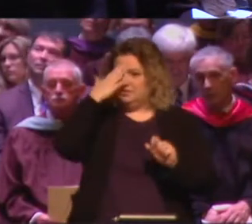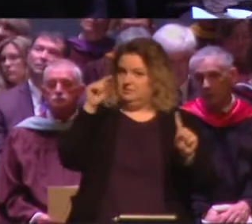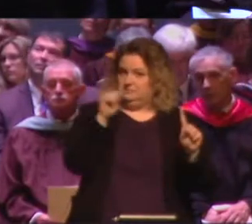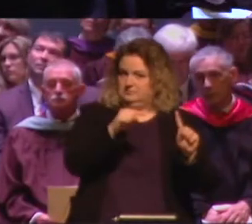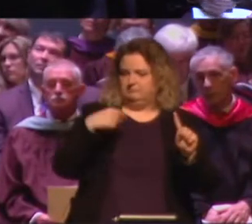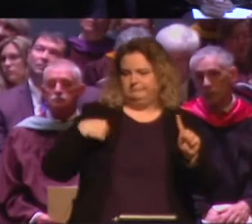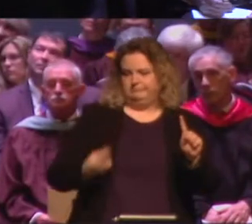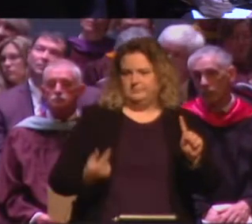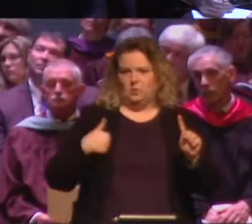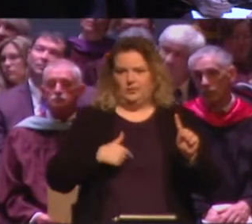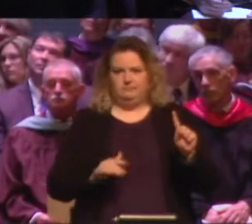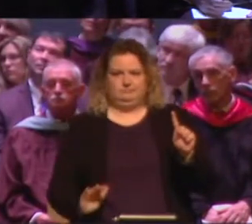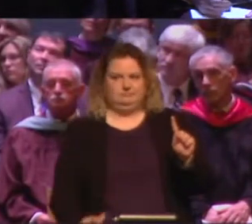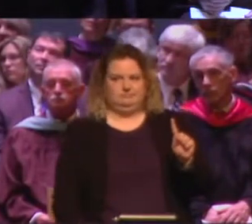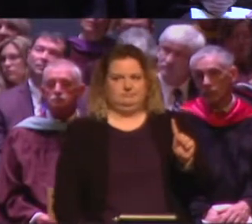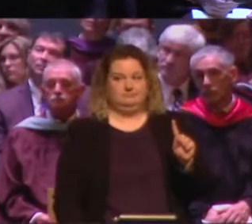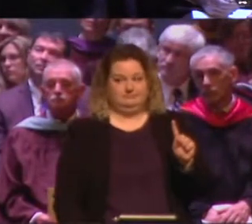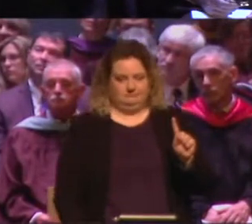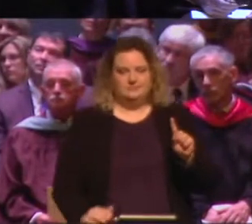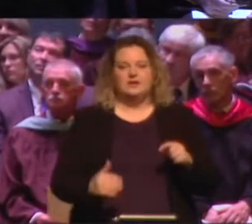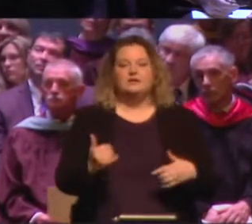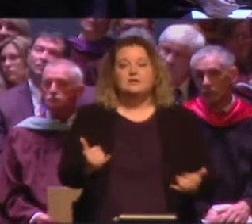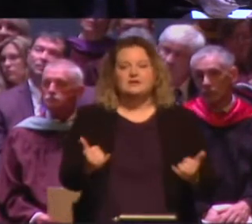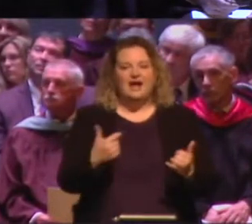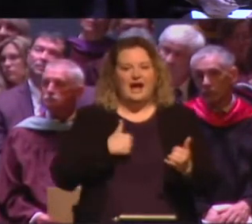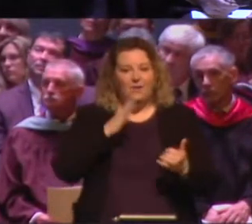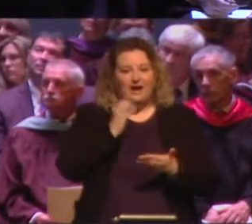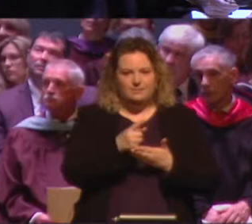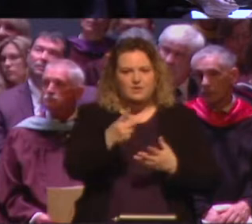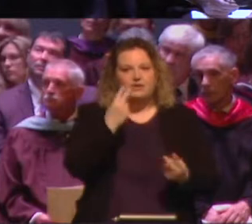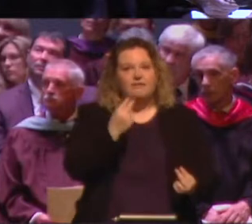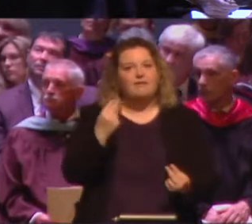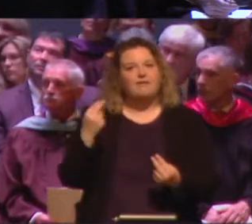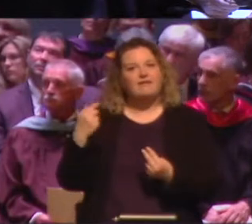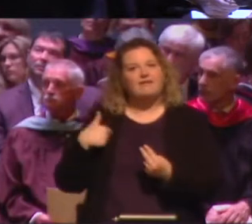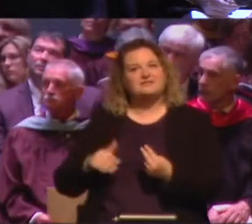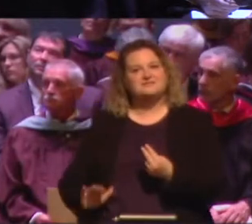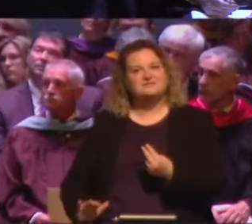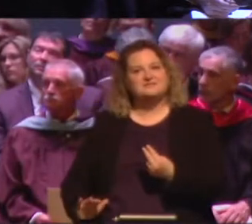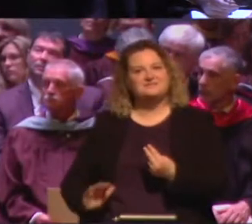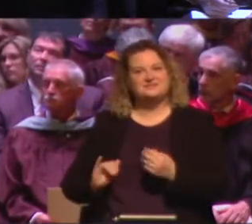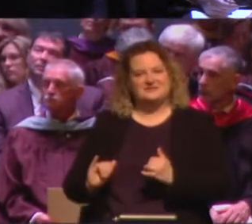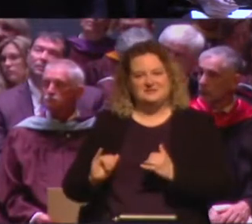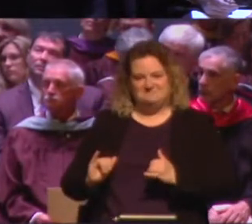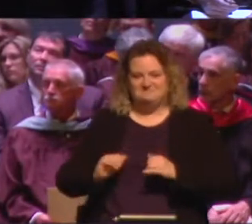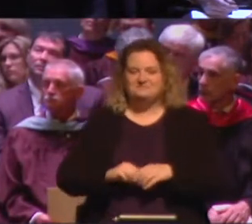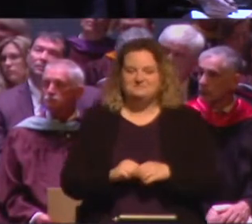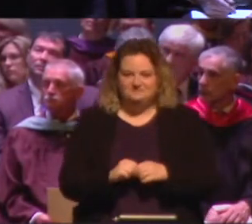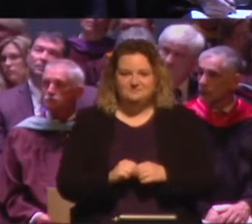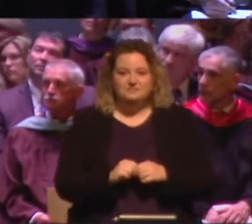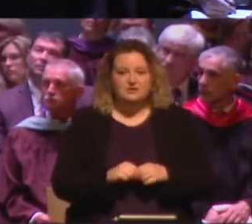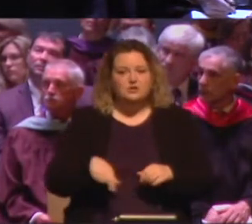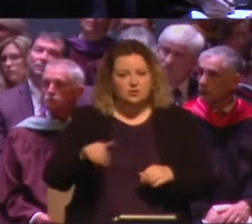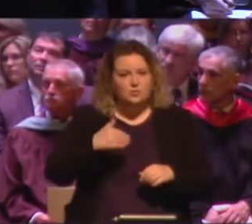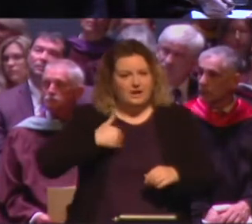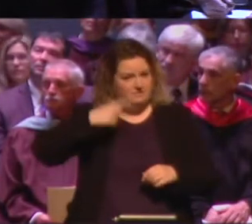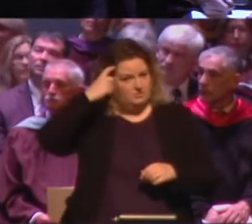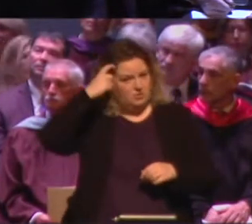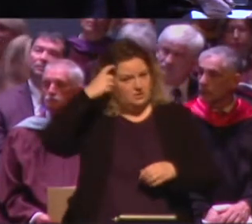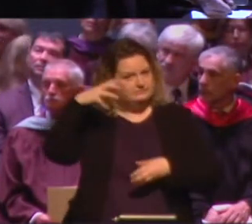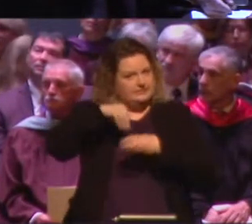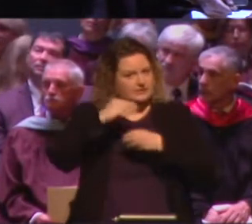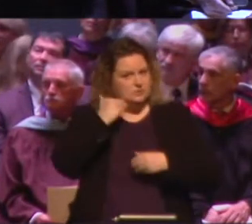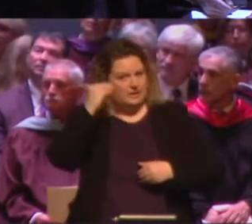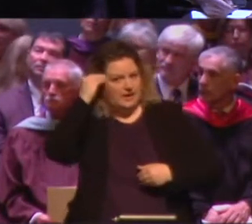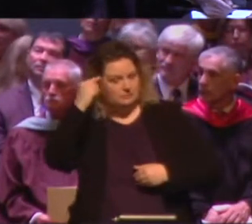young. And today, I will bring you back to your childhood. You have brains in your head, you have